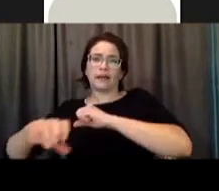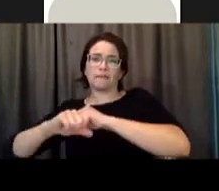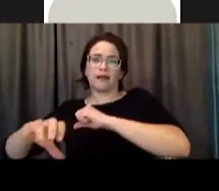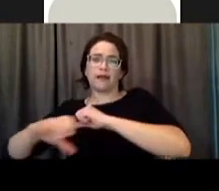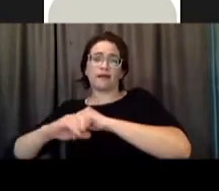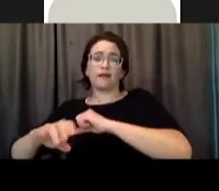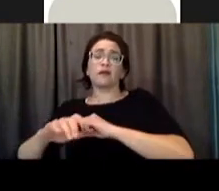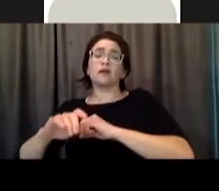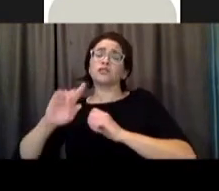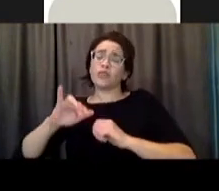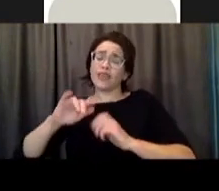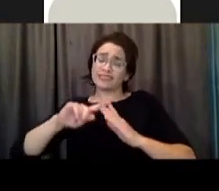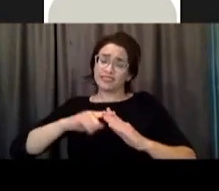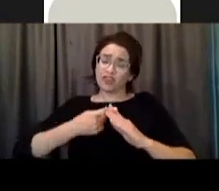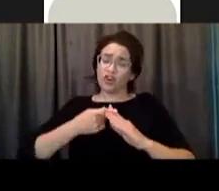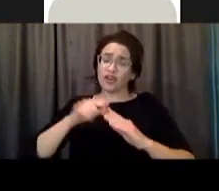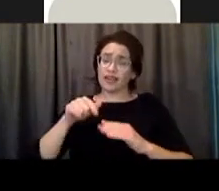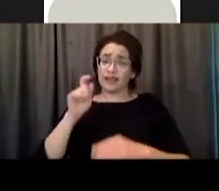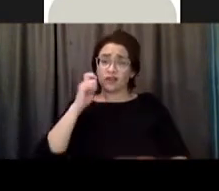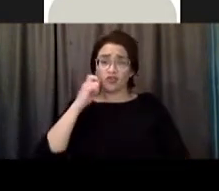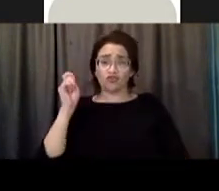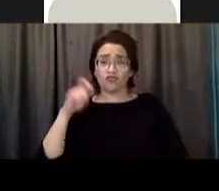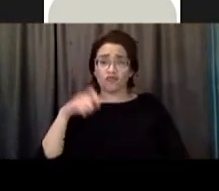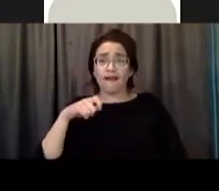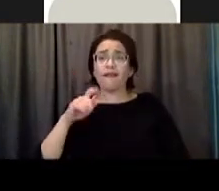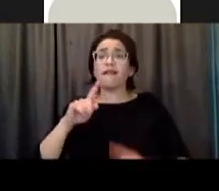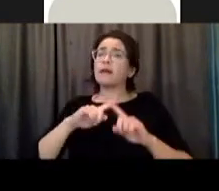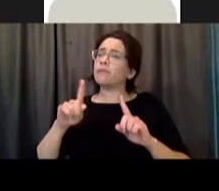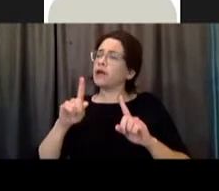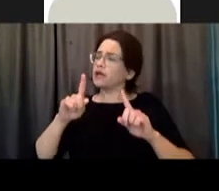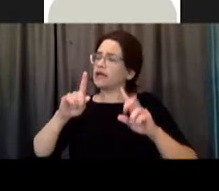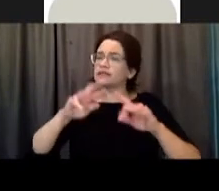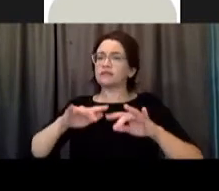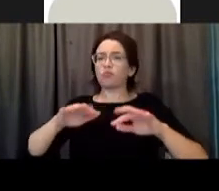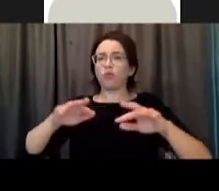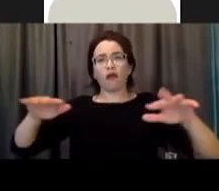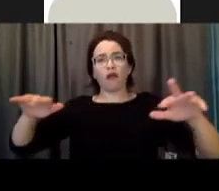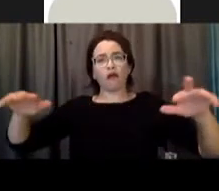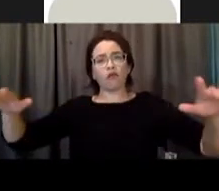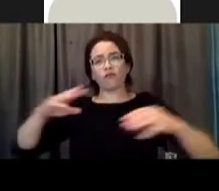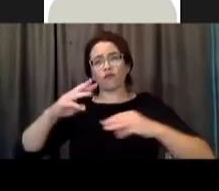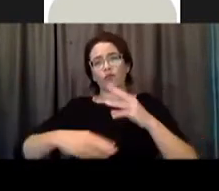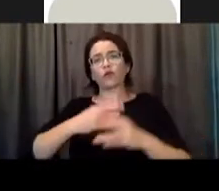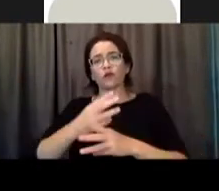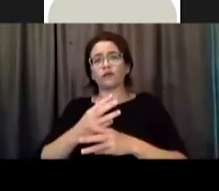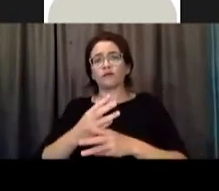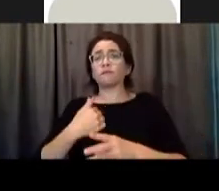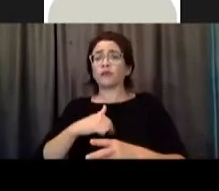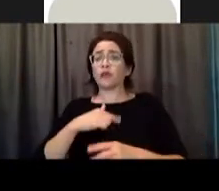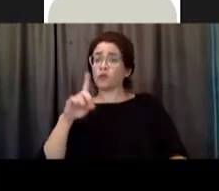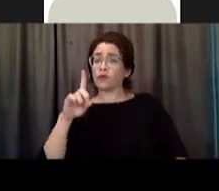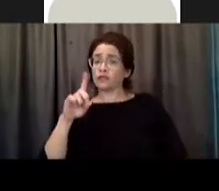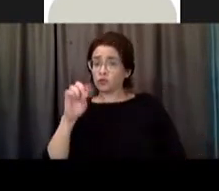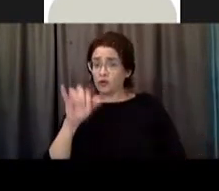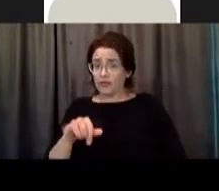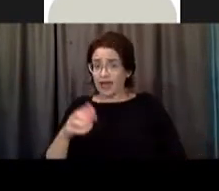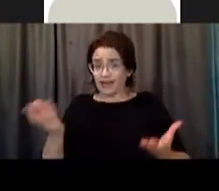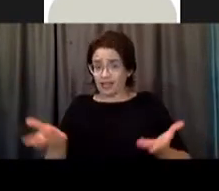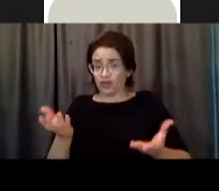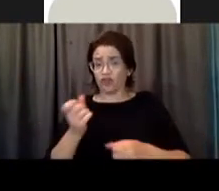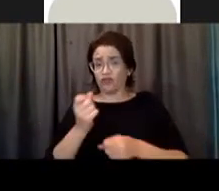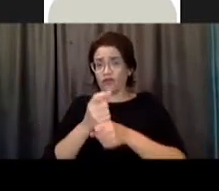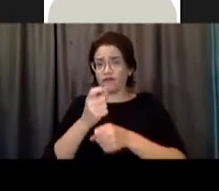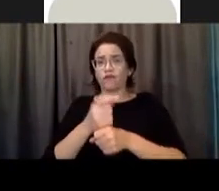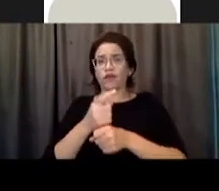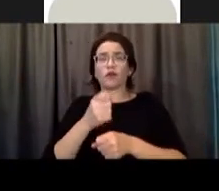but it continues, but it spread all over the world, and that's what we do here also every year. We also commemorate